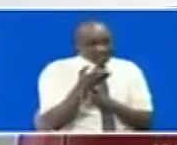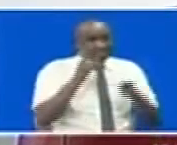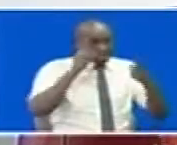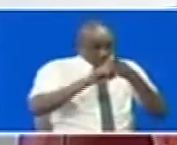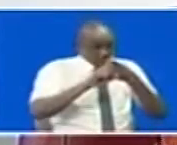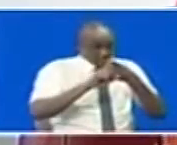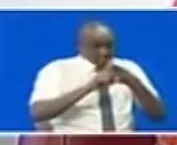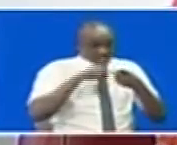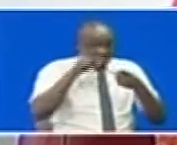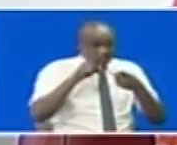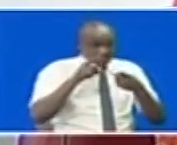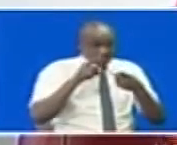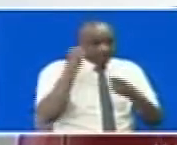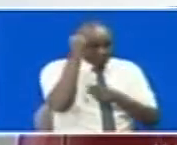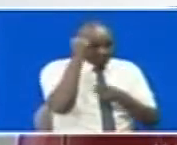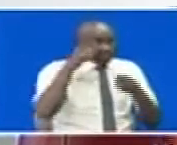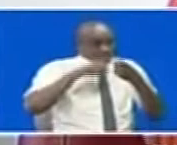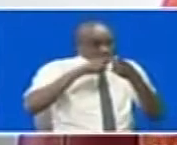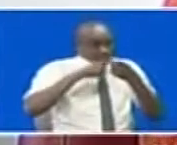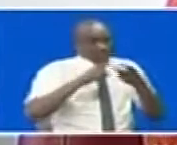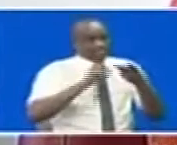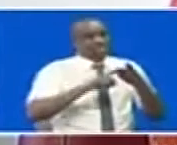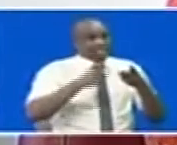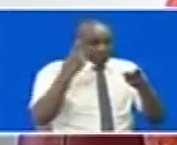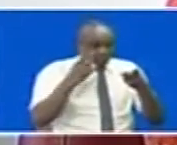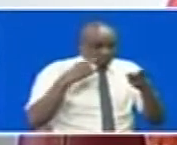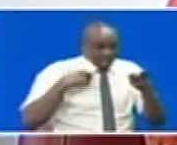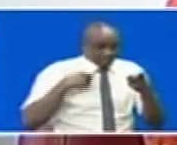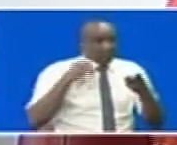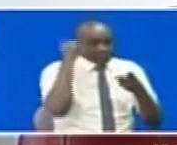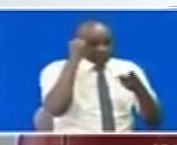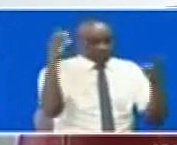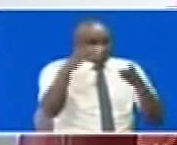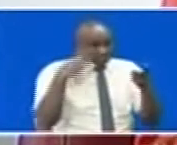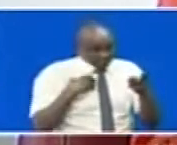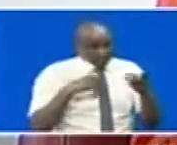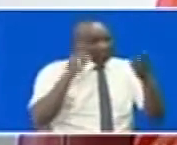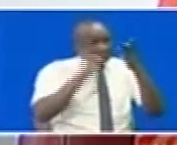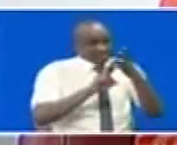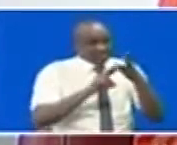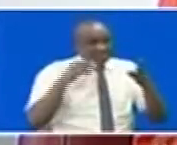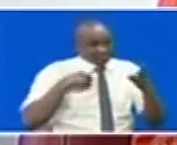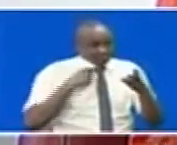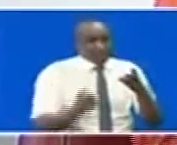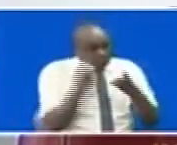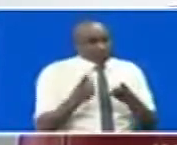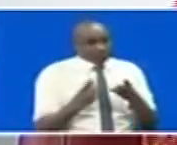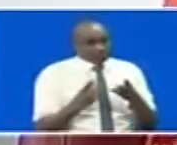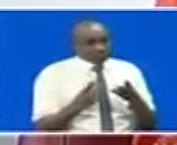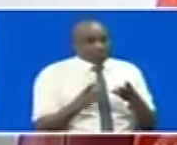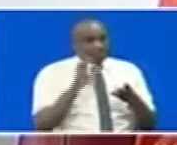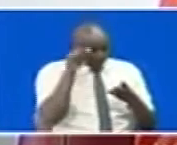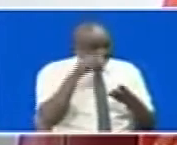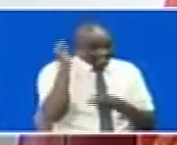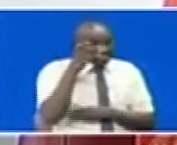Number one, identity politics. Mm-hmm. Number two, a rogue political class. And number three, a spark. In this